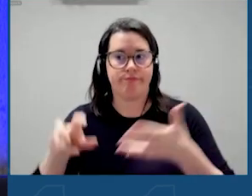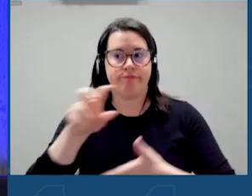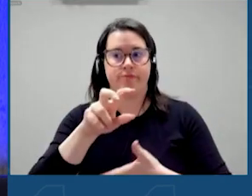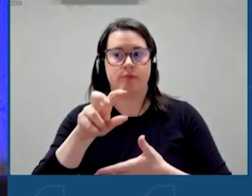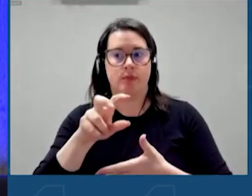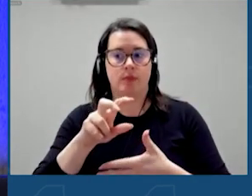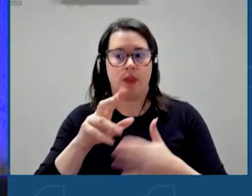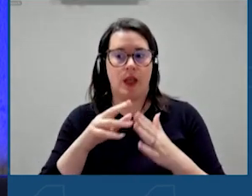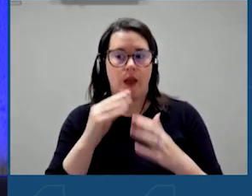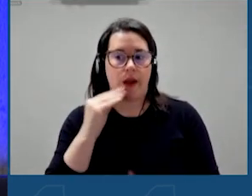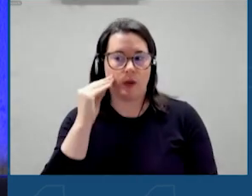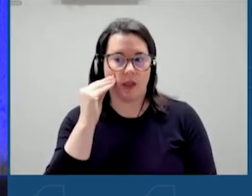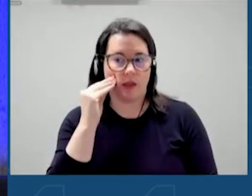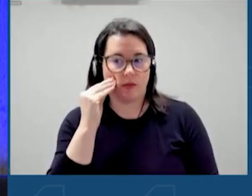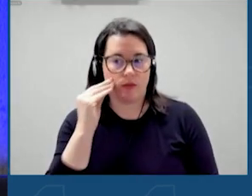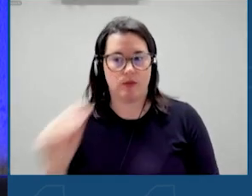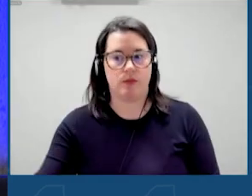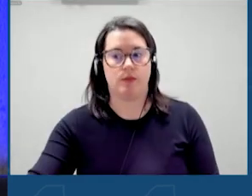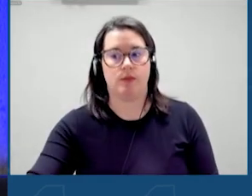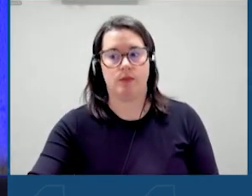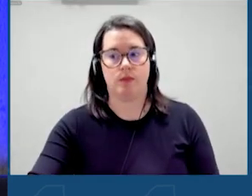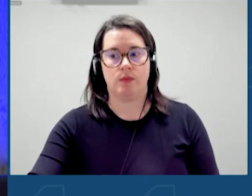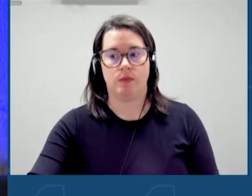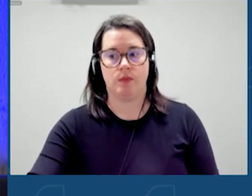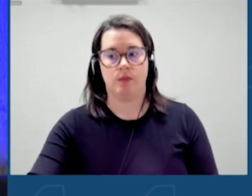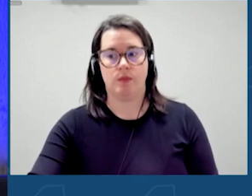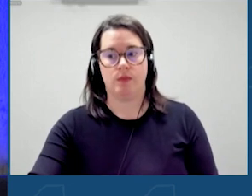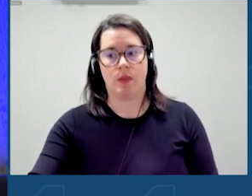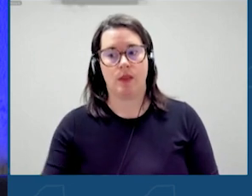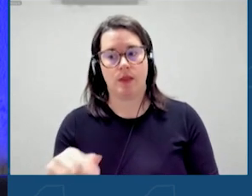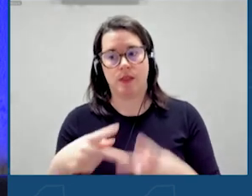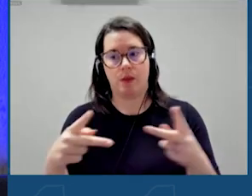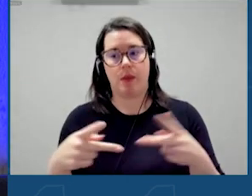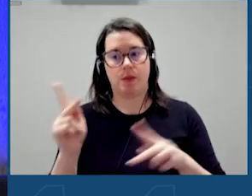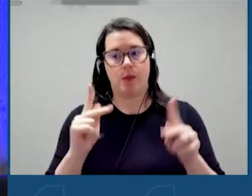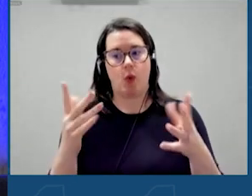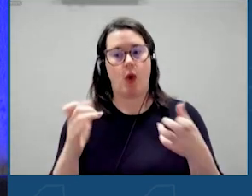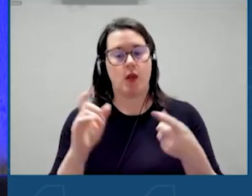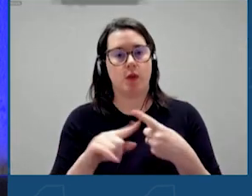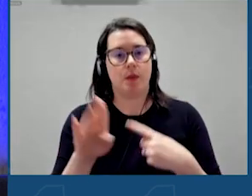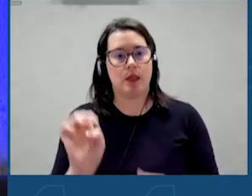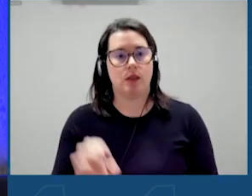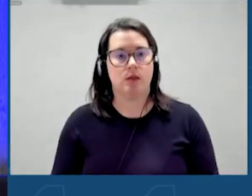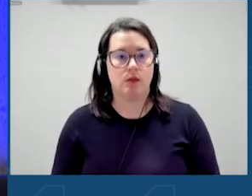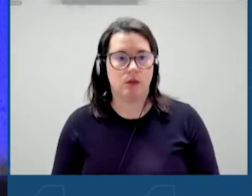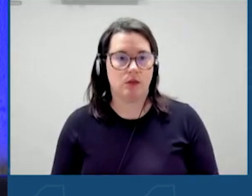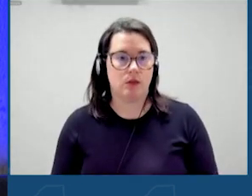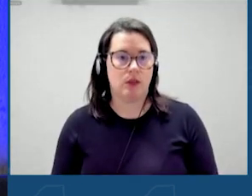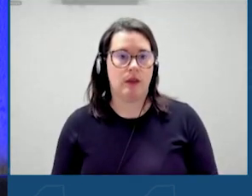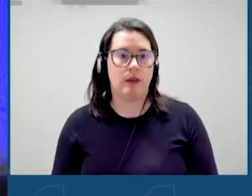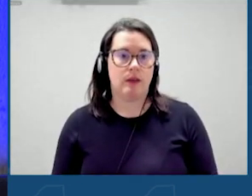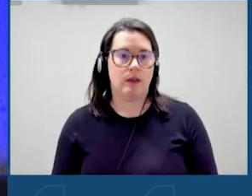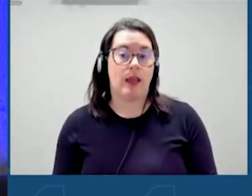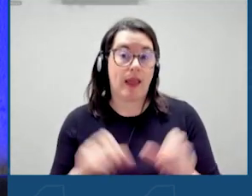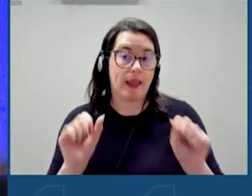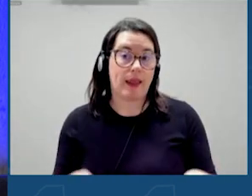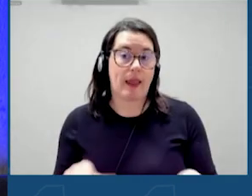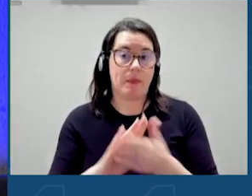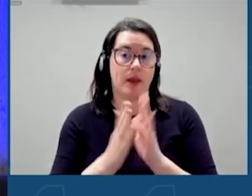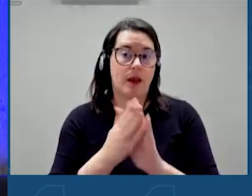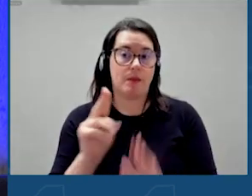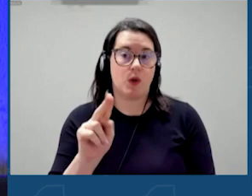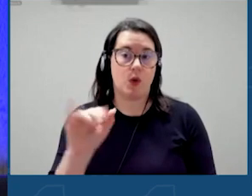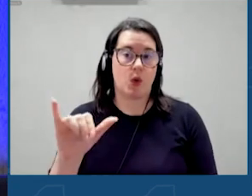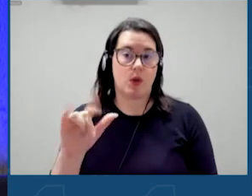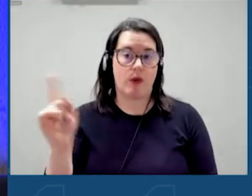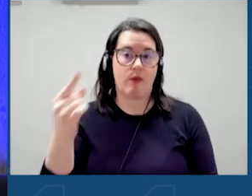housing. This is the place people want to be. It can be the New York that we've always had in our